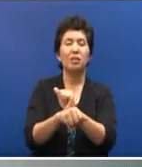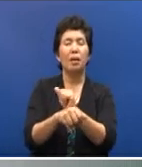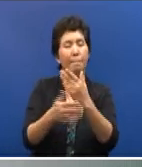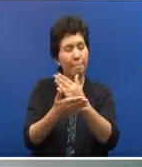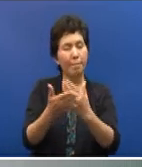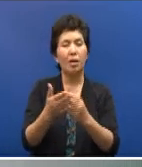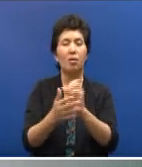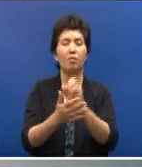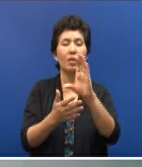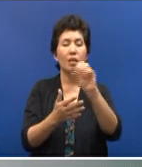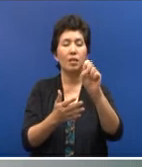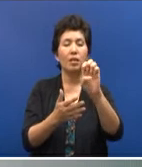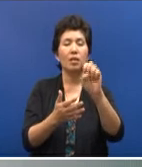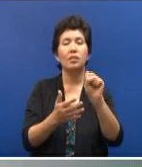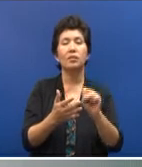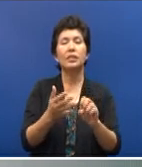part of the caste system.